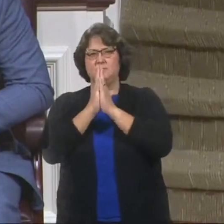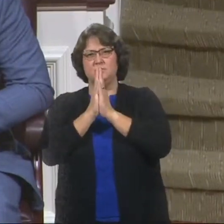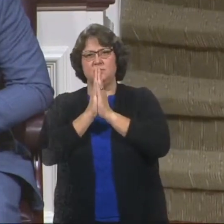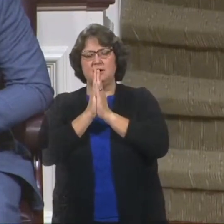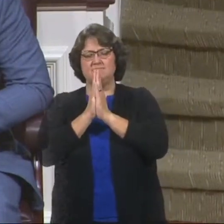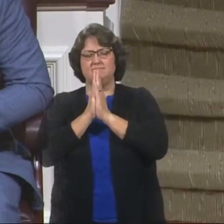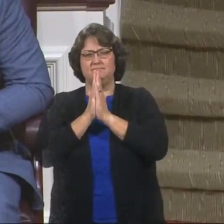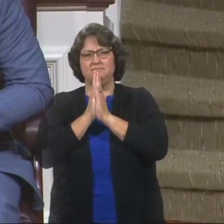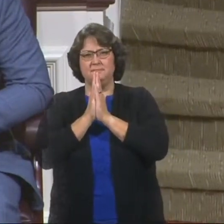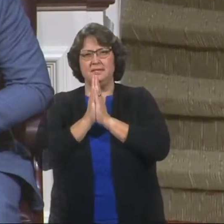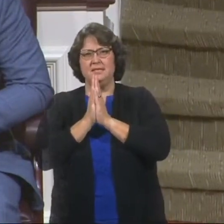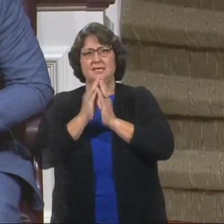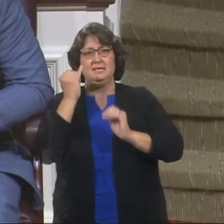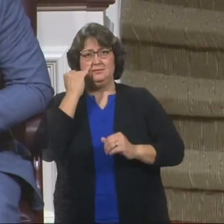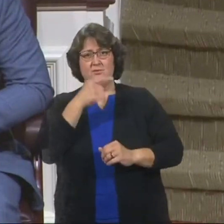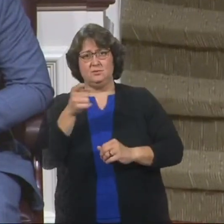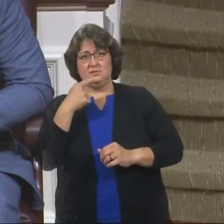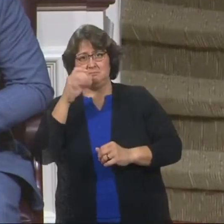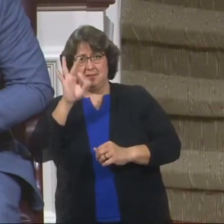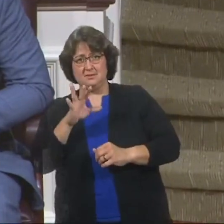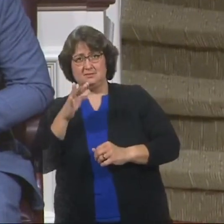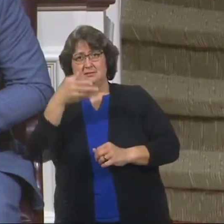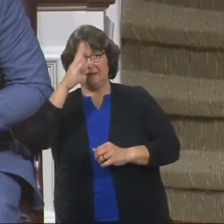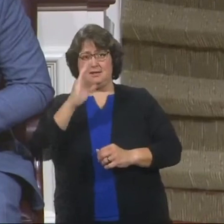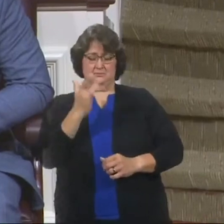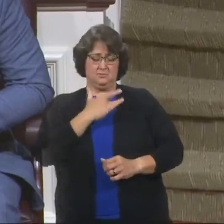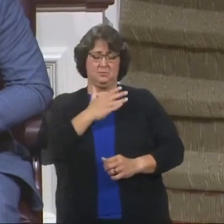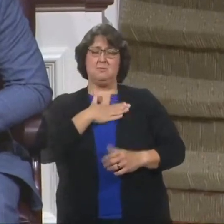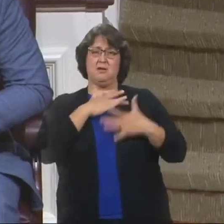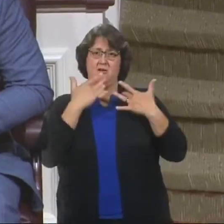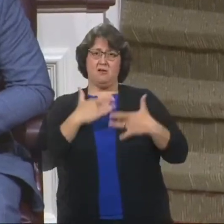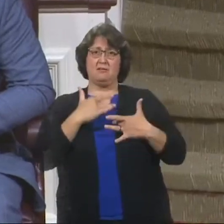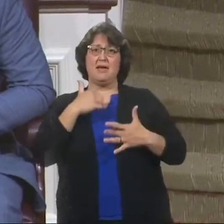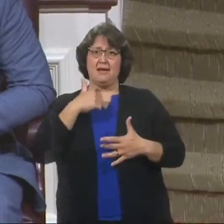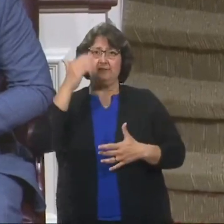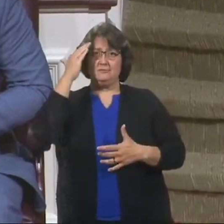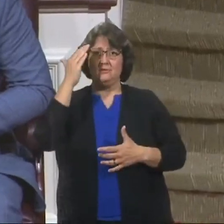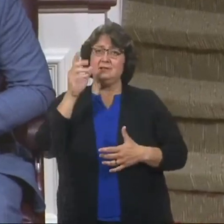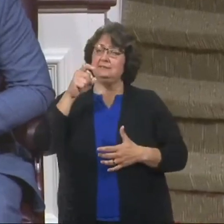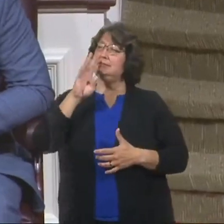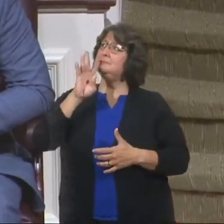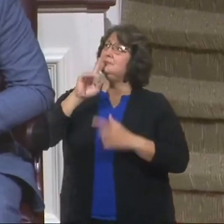here that would say, Pastor, God spoke to my heart tonight. I know what he said to me, and I'm going to speak